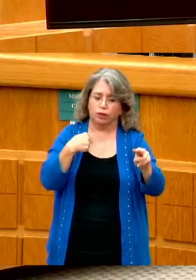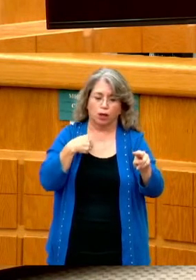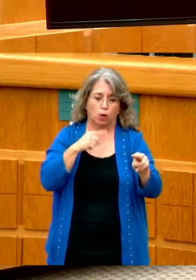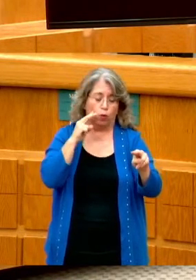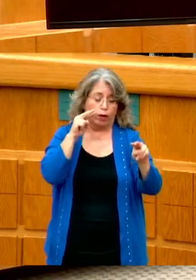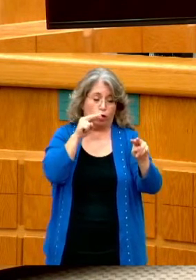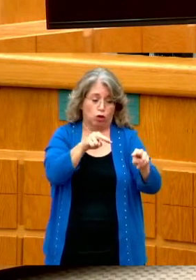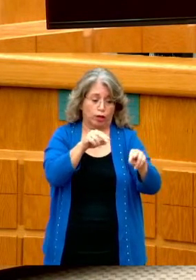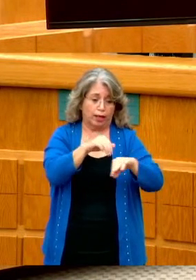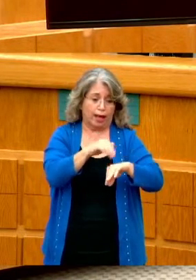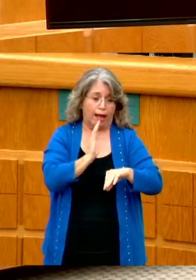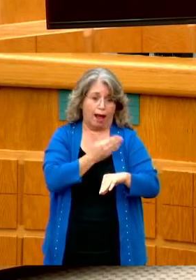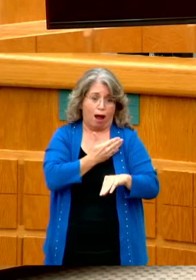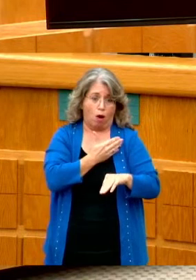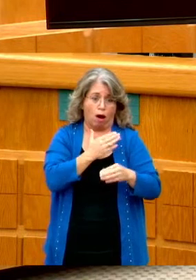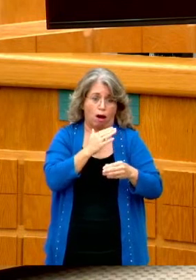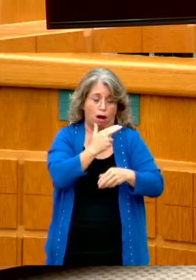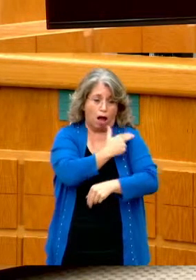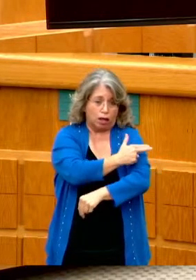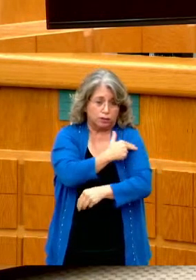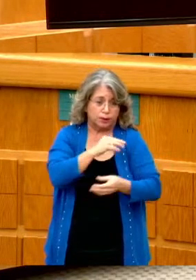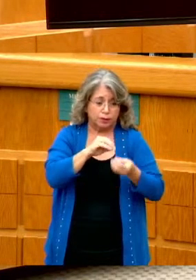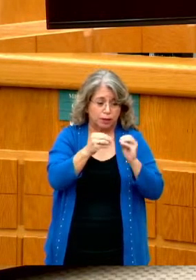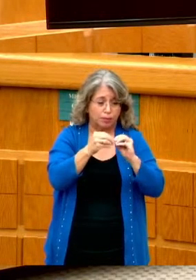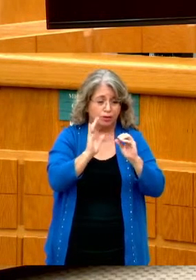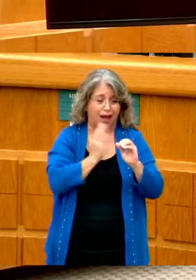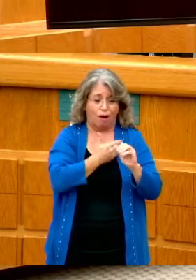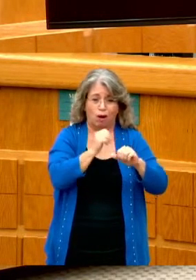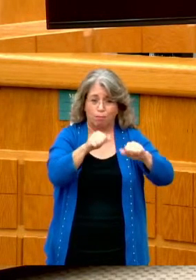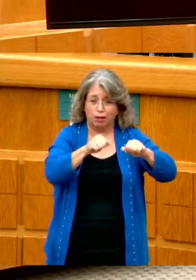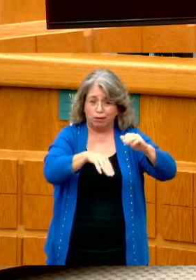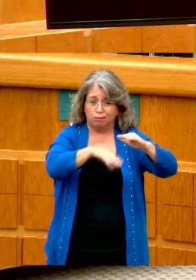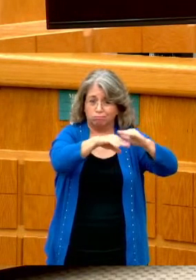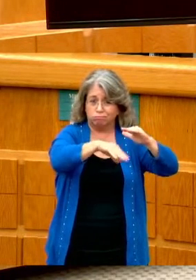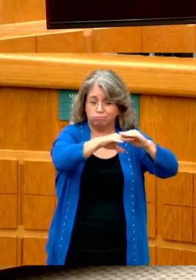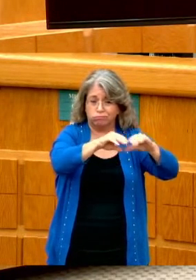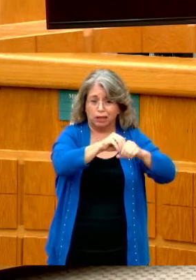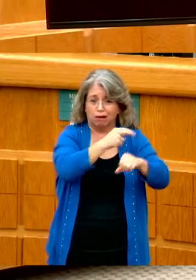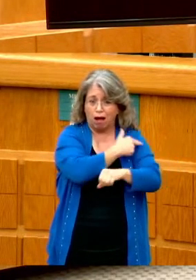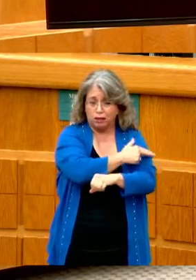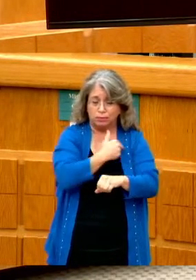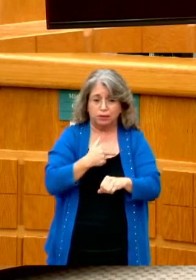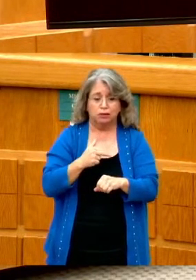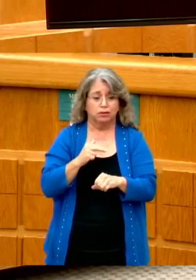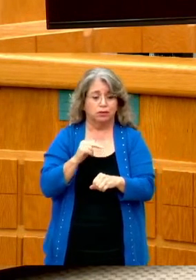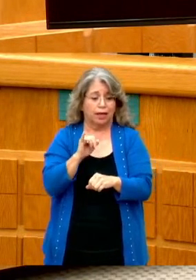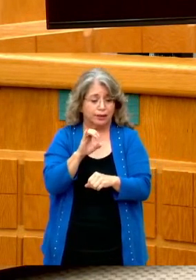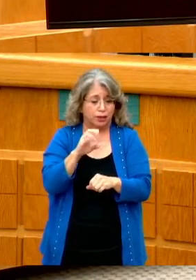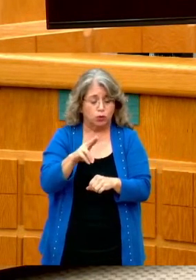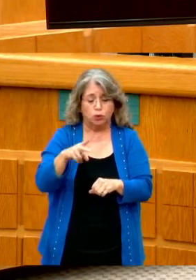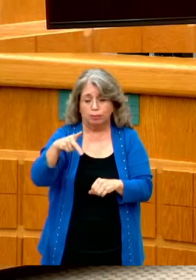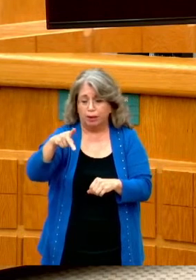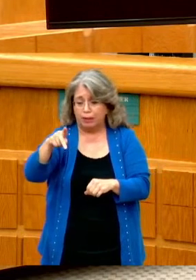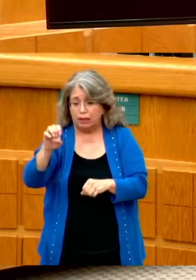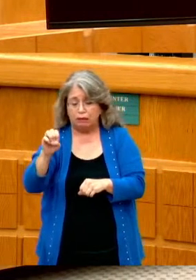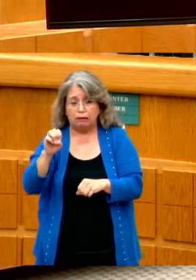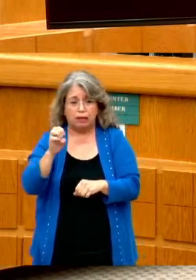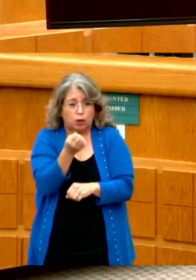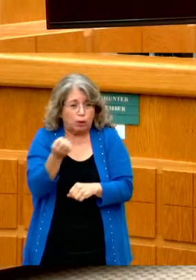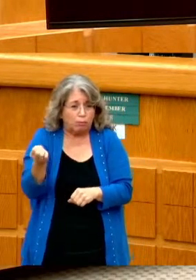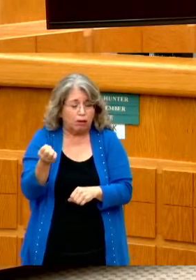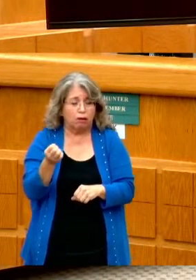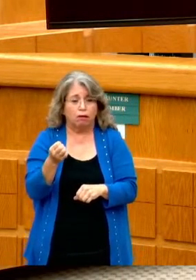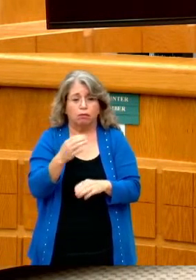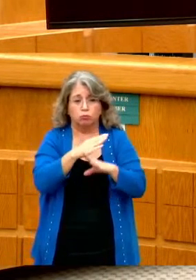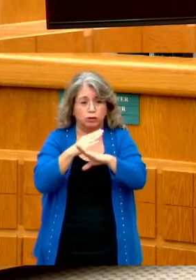capacity, medical staff, PPE, testing supplies, all of those approved therapeutic treatments. And